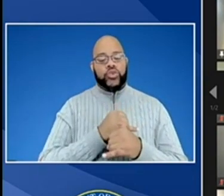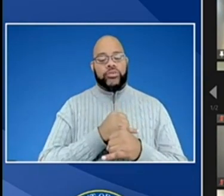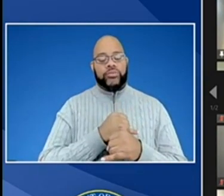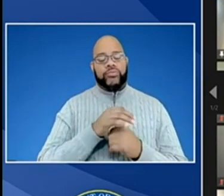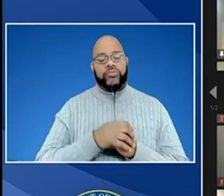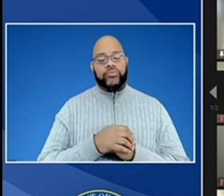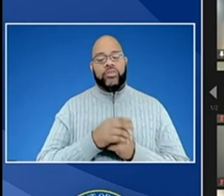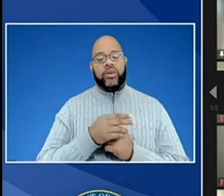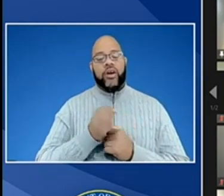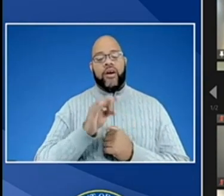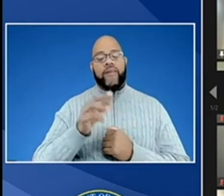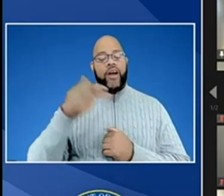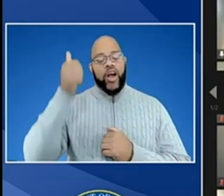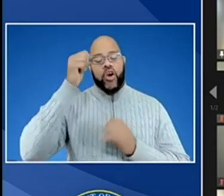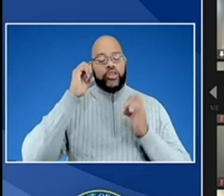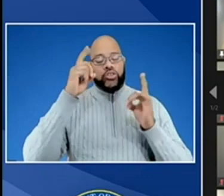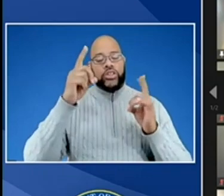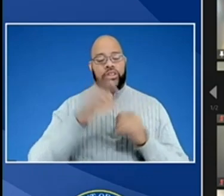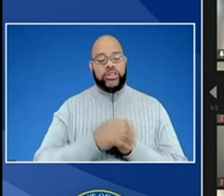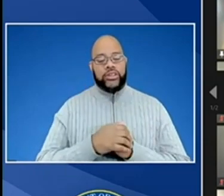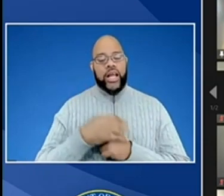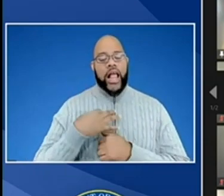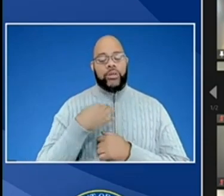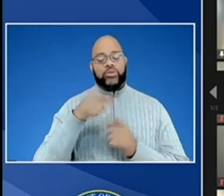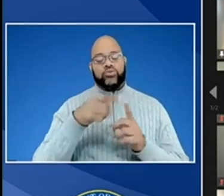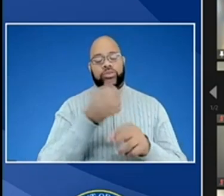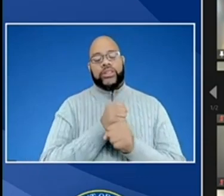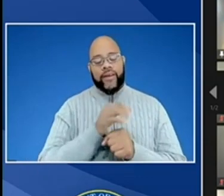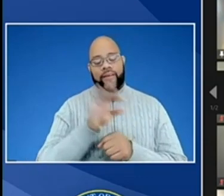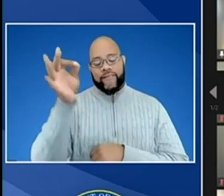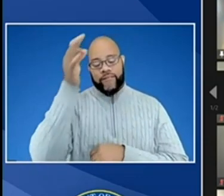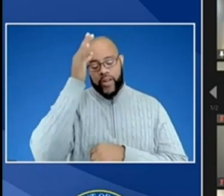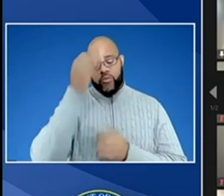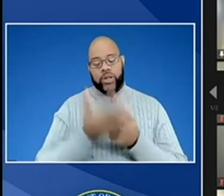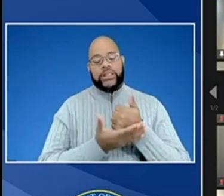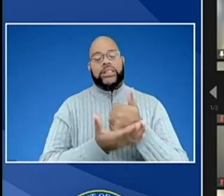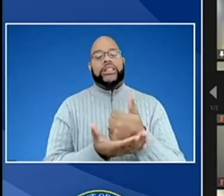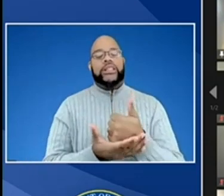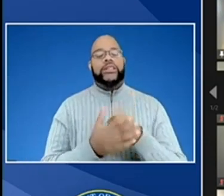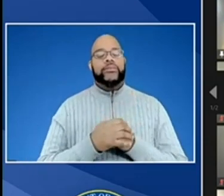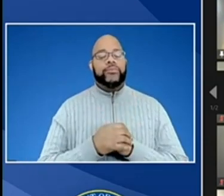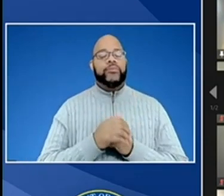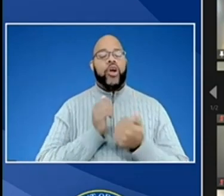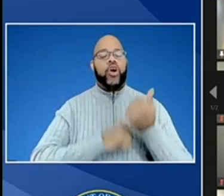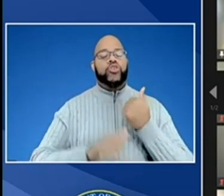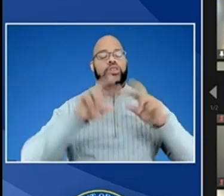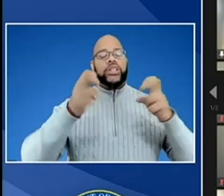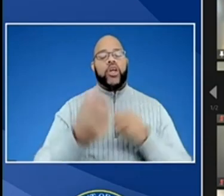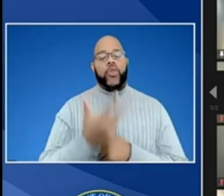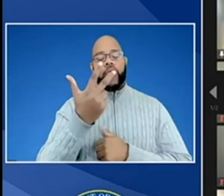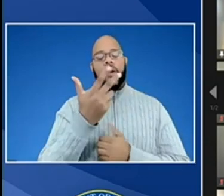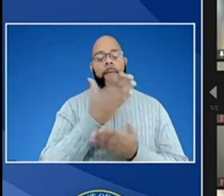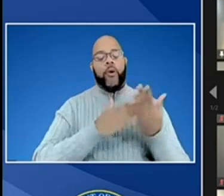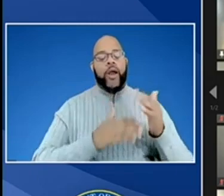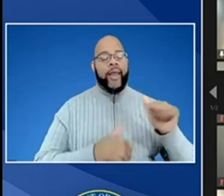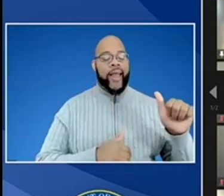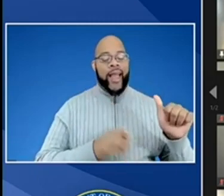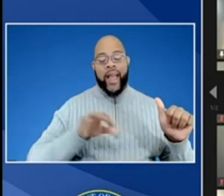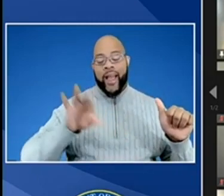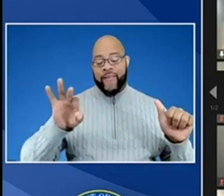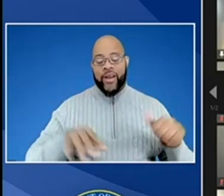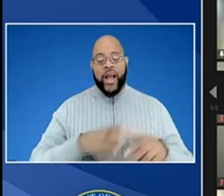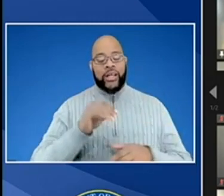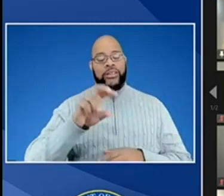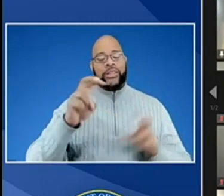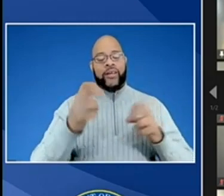institutions of higher education eligible to receive federal assistance under Title III, Parts A and F, and Title